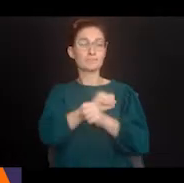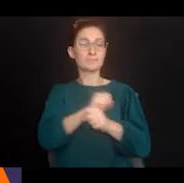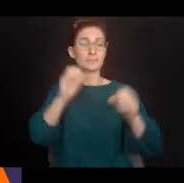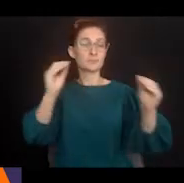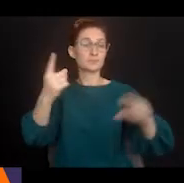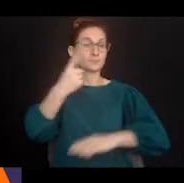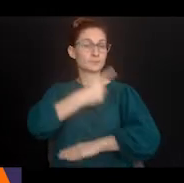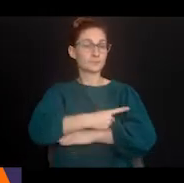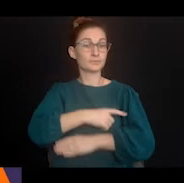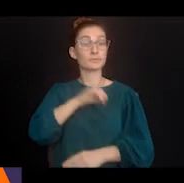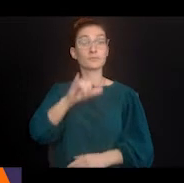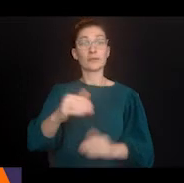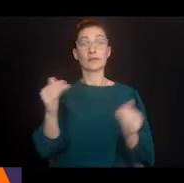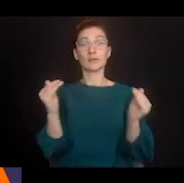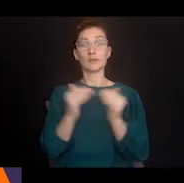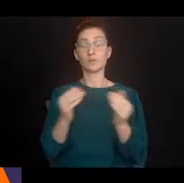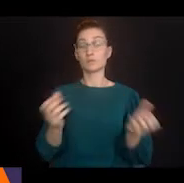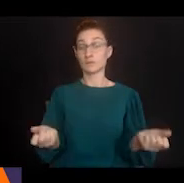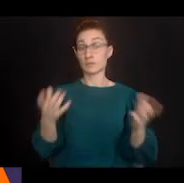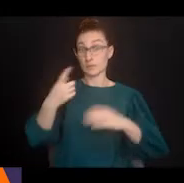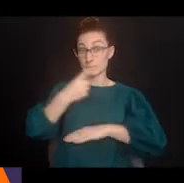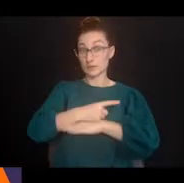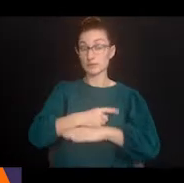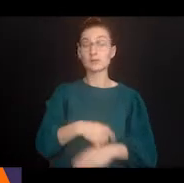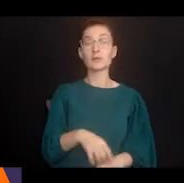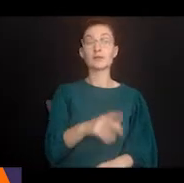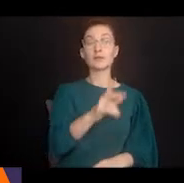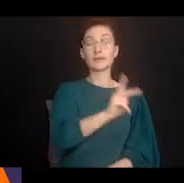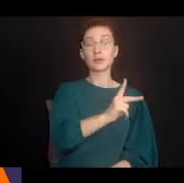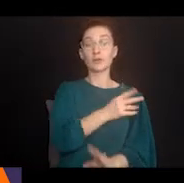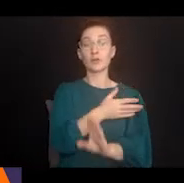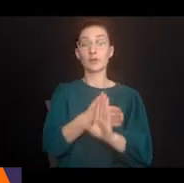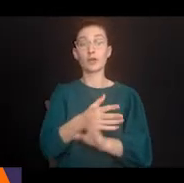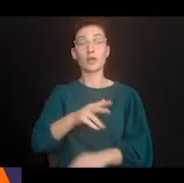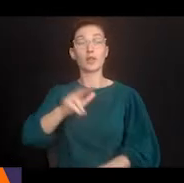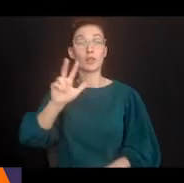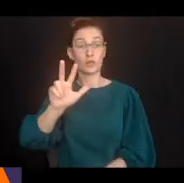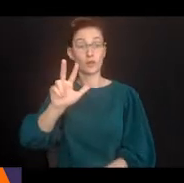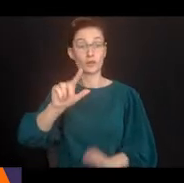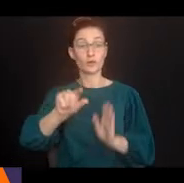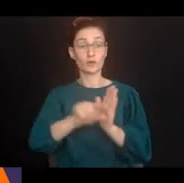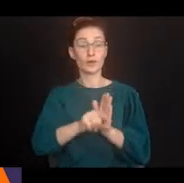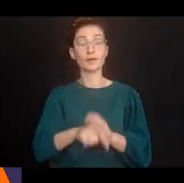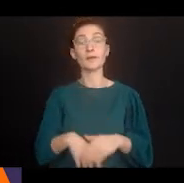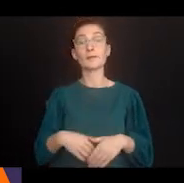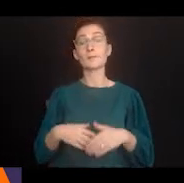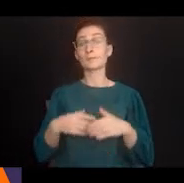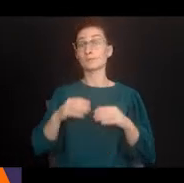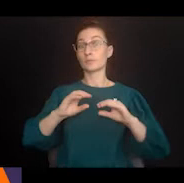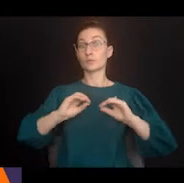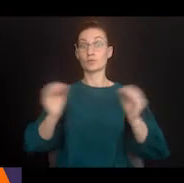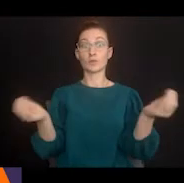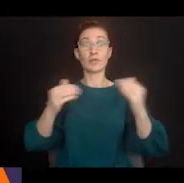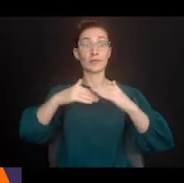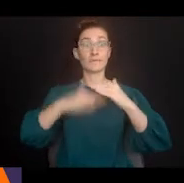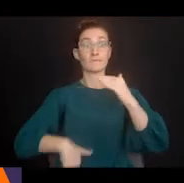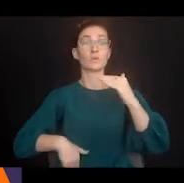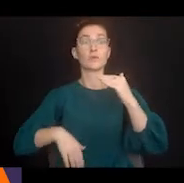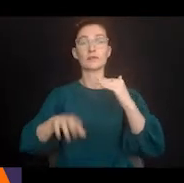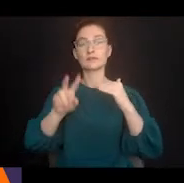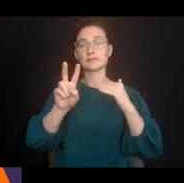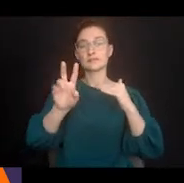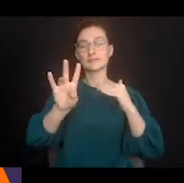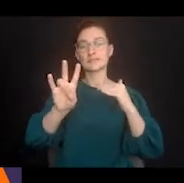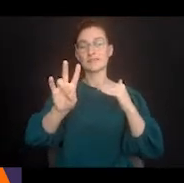teaching days. This equates to the following: grades kindergarten through 3rd, no fewer than 720 total